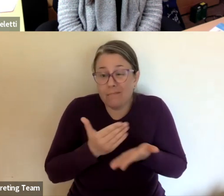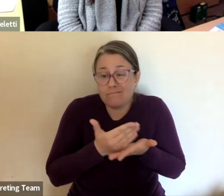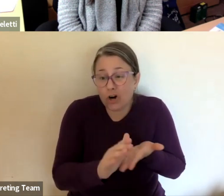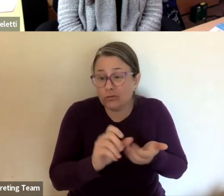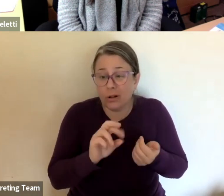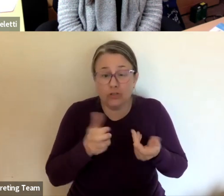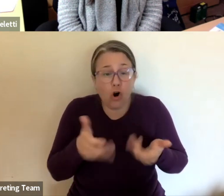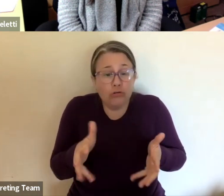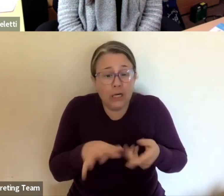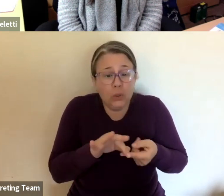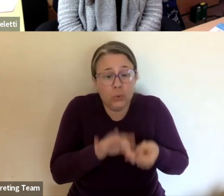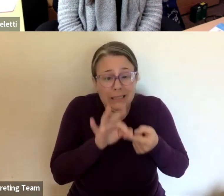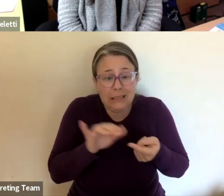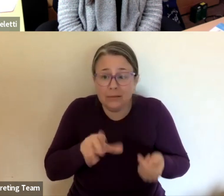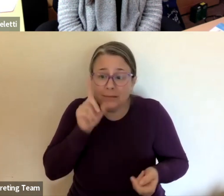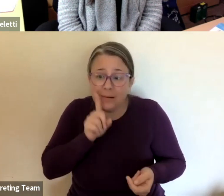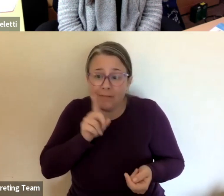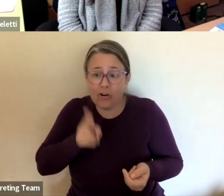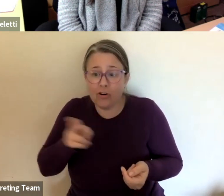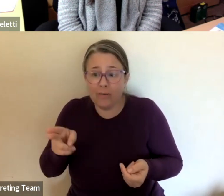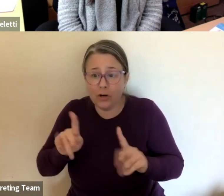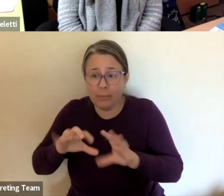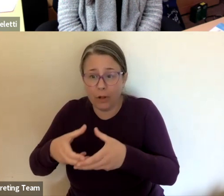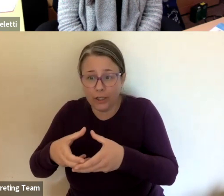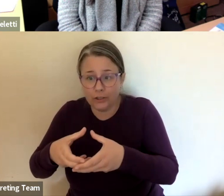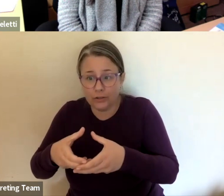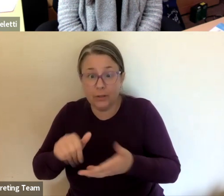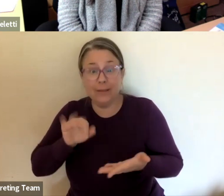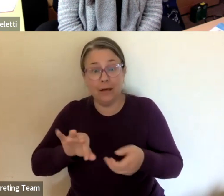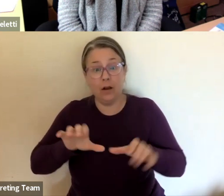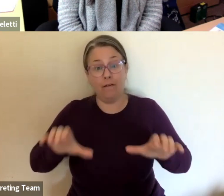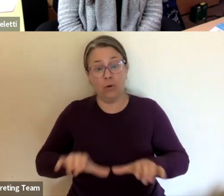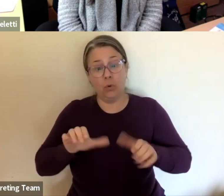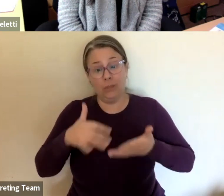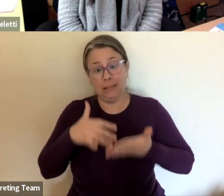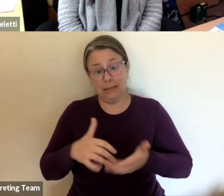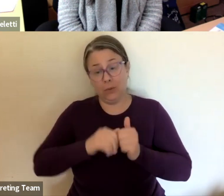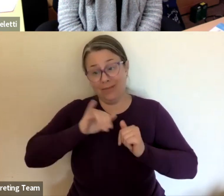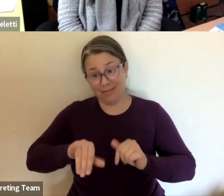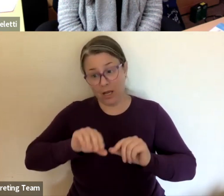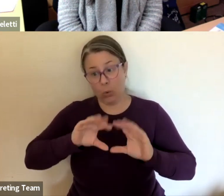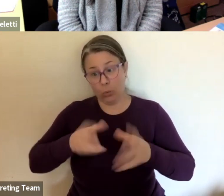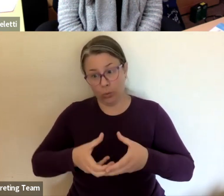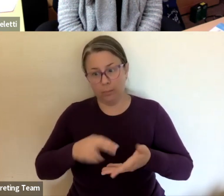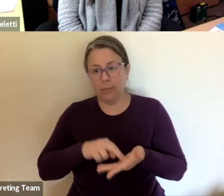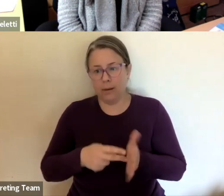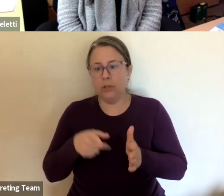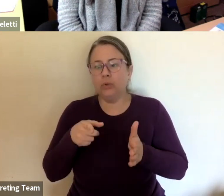doing something incredibly important and addressing gaps in the